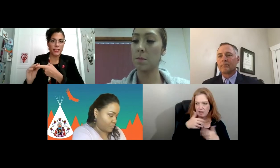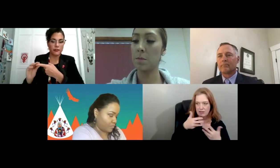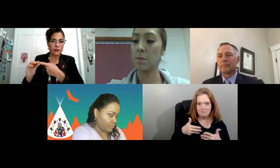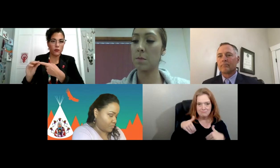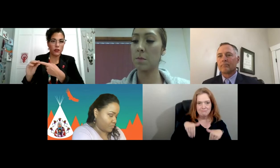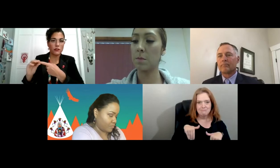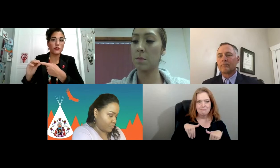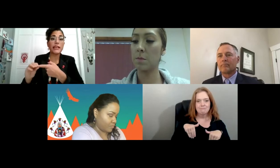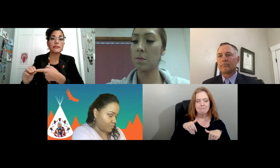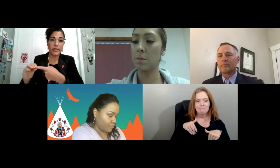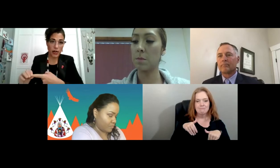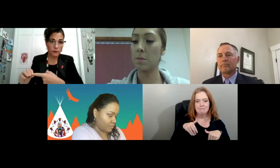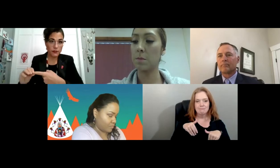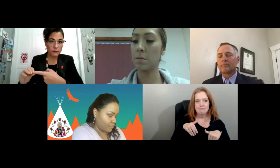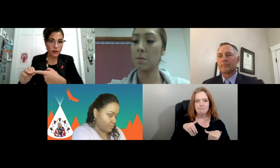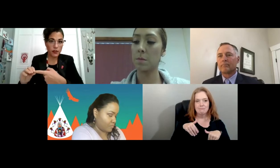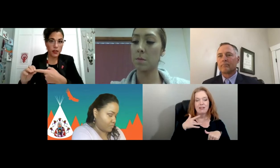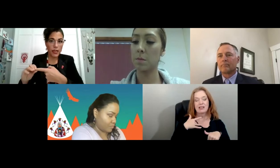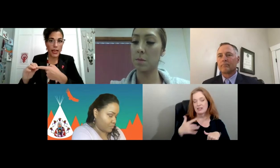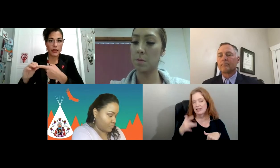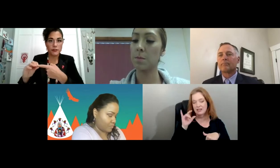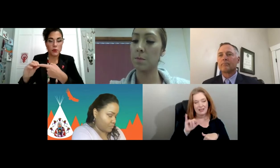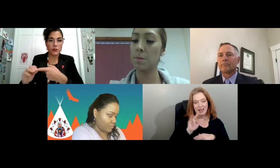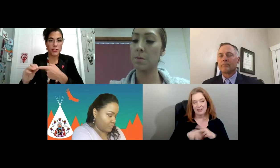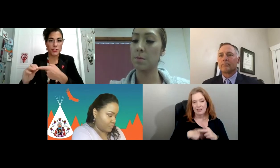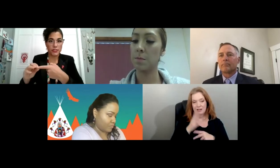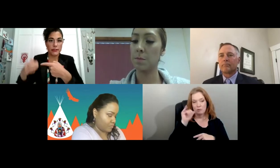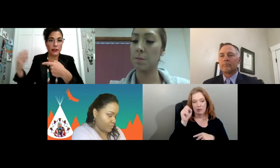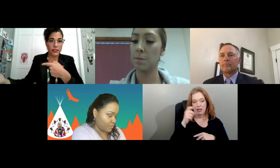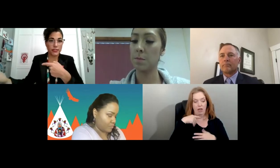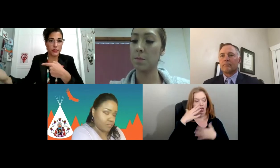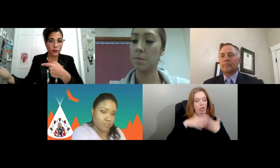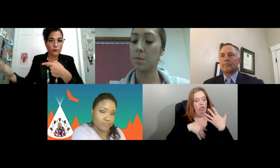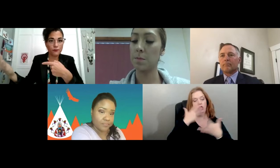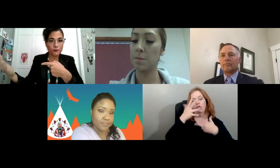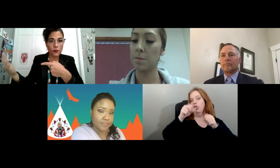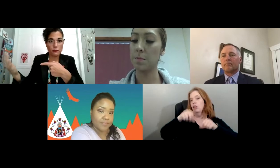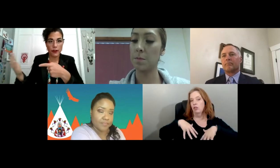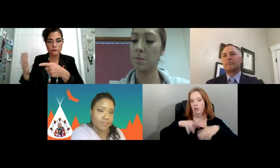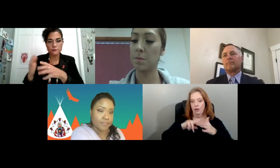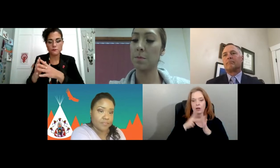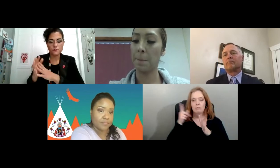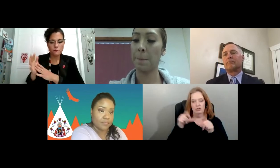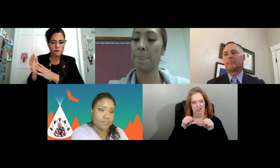perpetrators the cases get dropped and perpetration is allowed to continue,